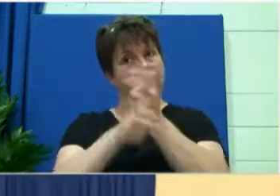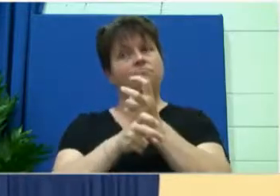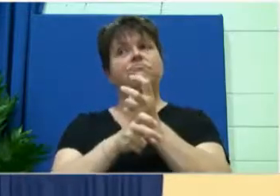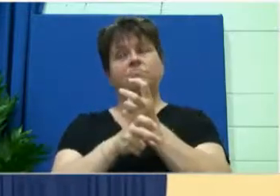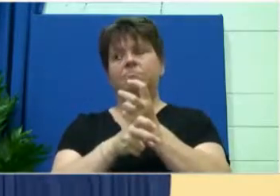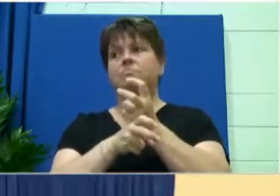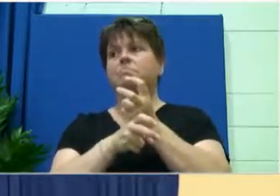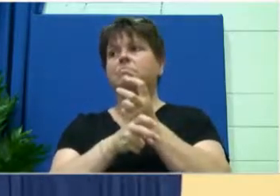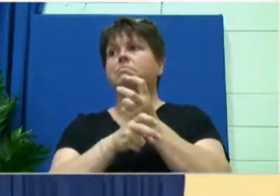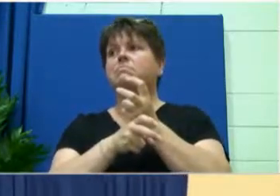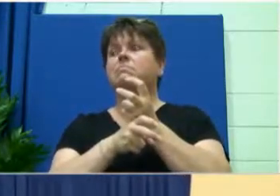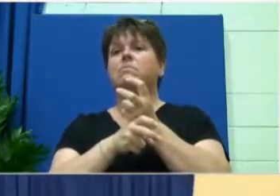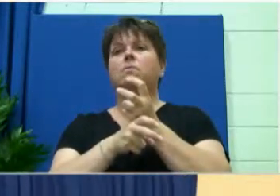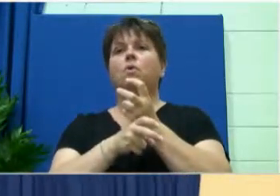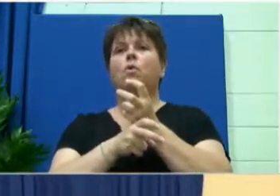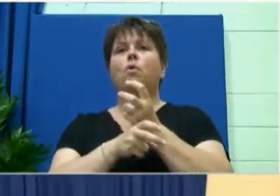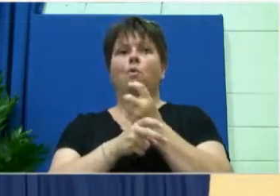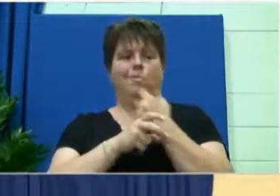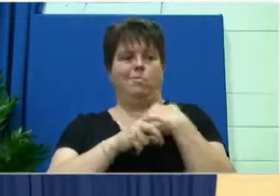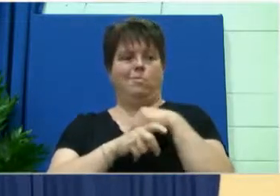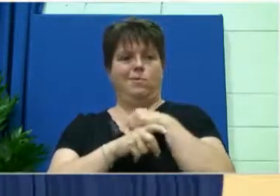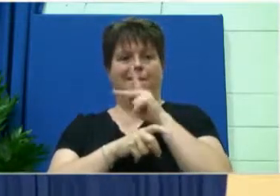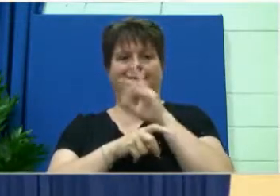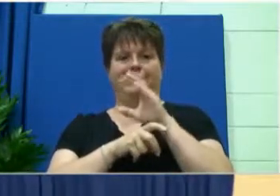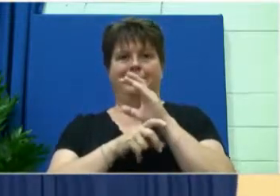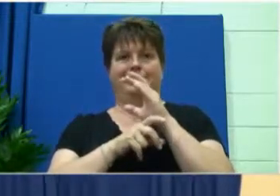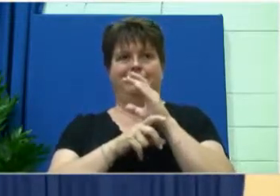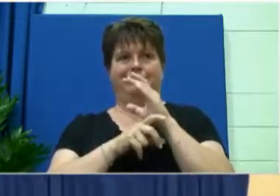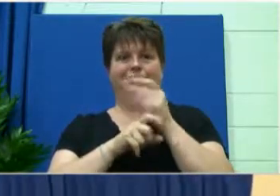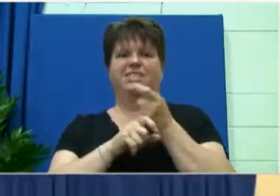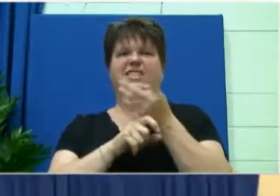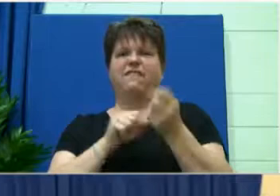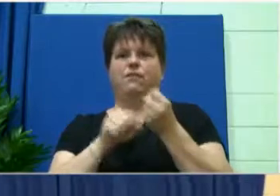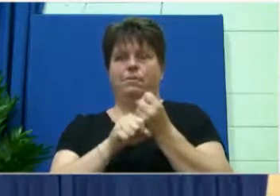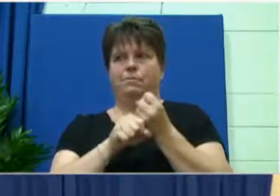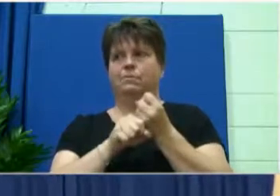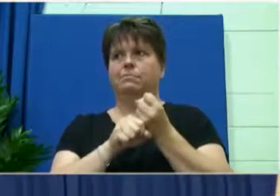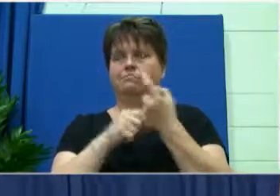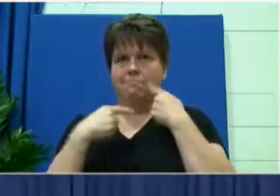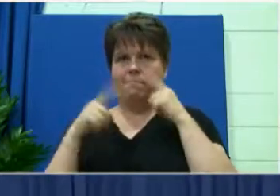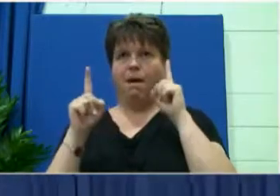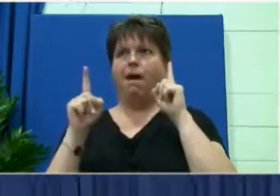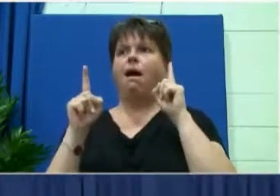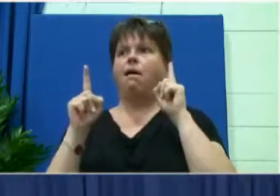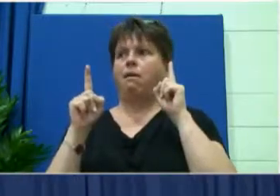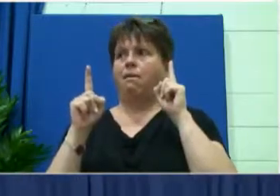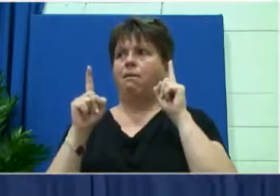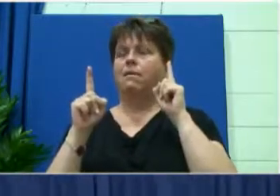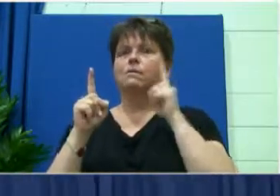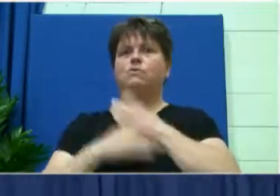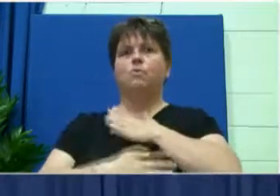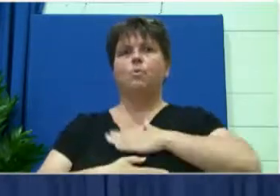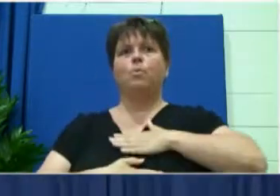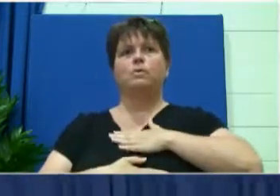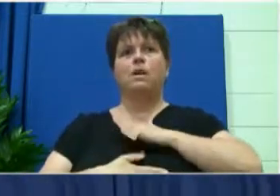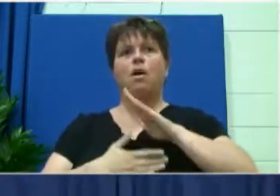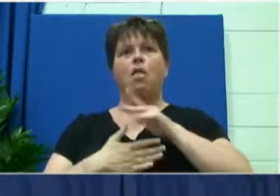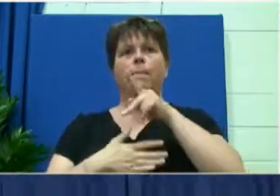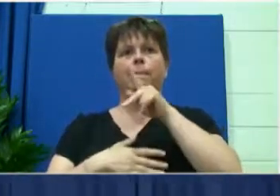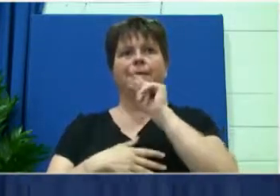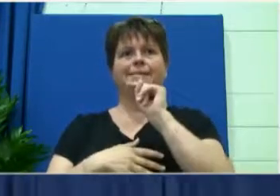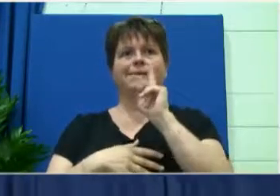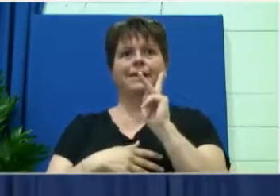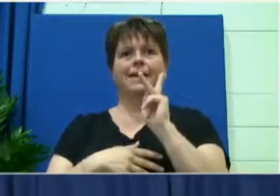difficult. We've done it for the last several years. I want to congratulate all of the Phi Theta Kappa